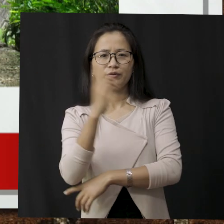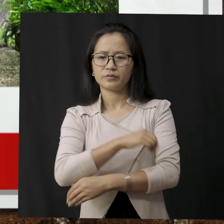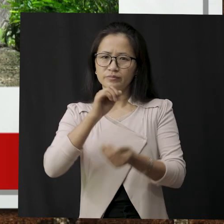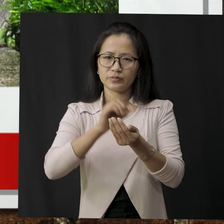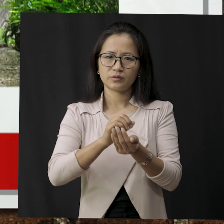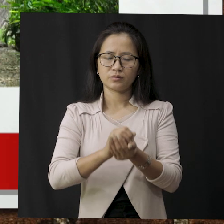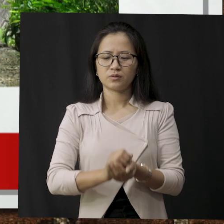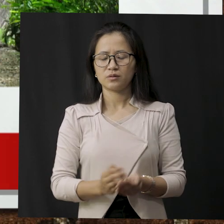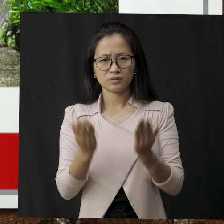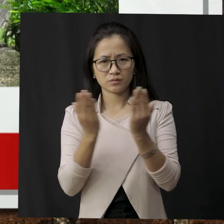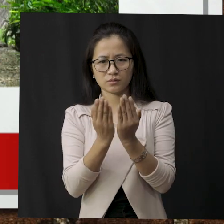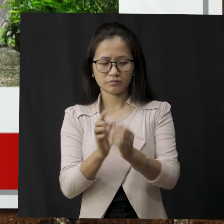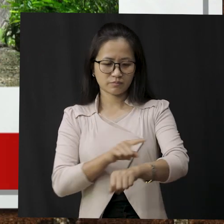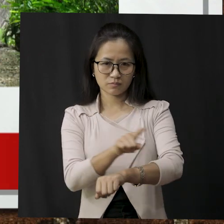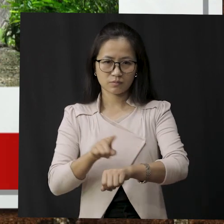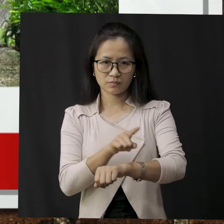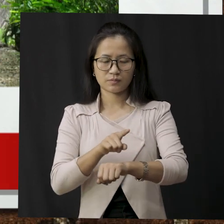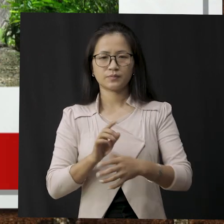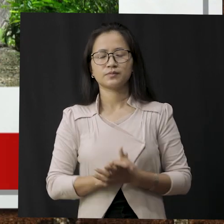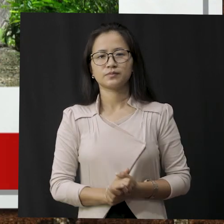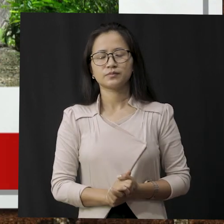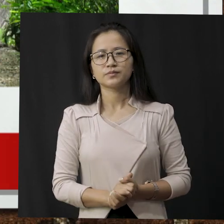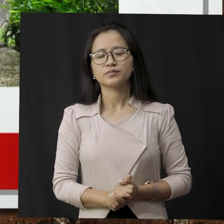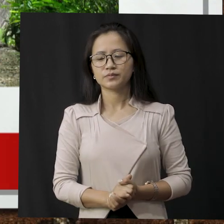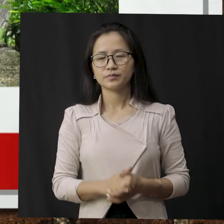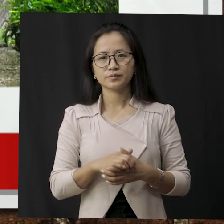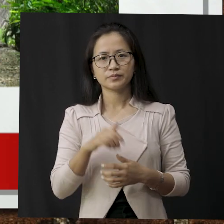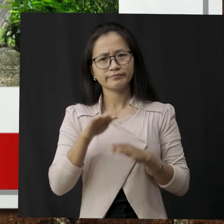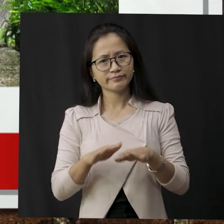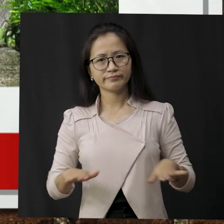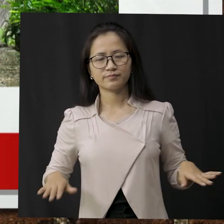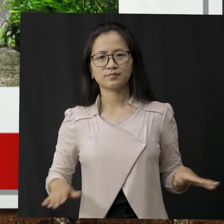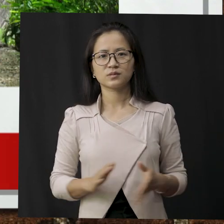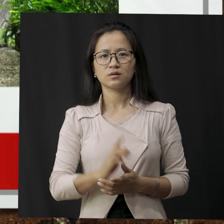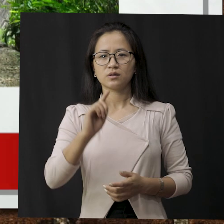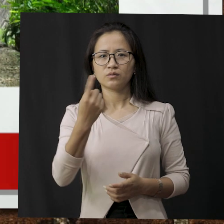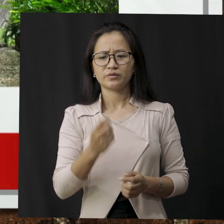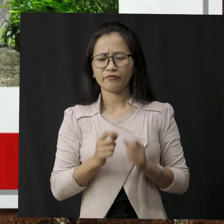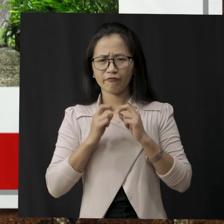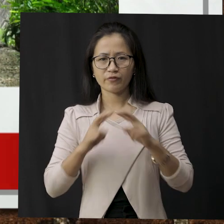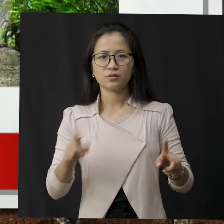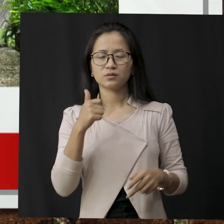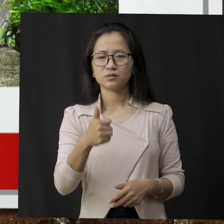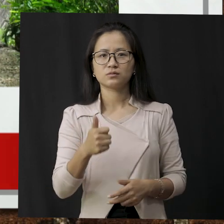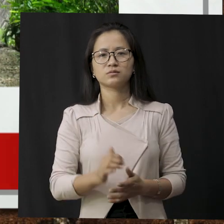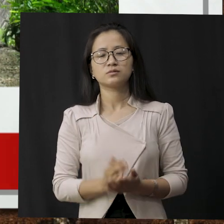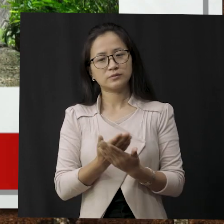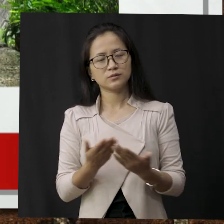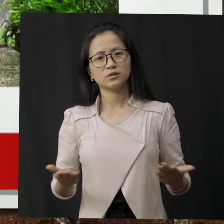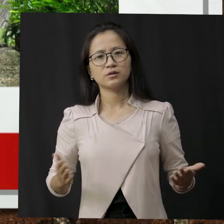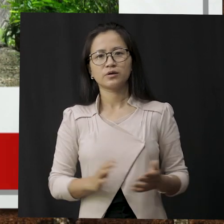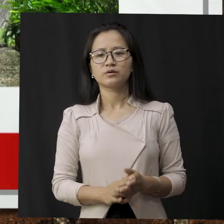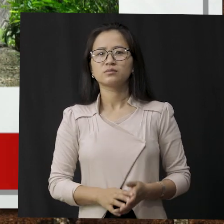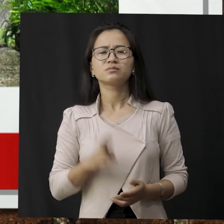maintained her regular study hour. Now student, uh, one very good thing about Dani is she